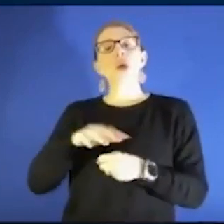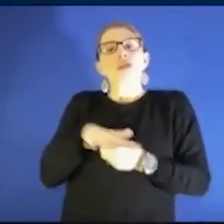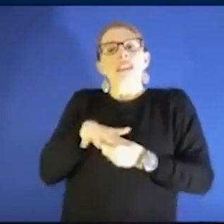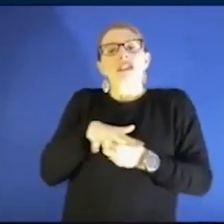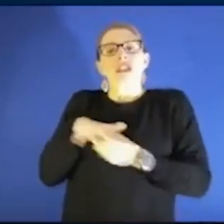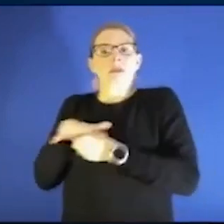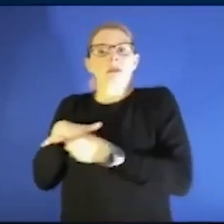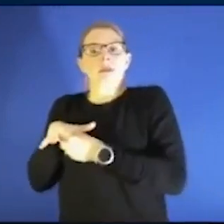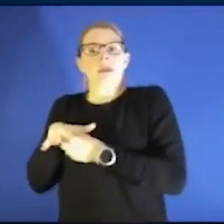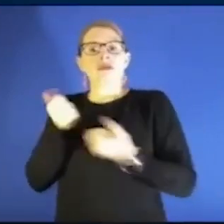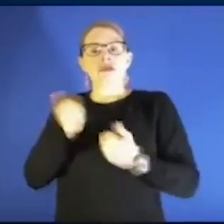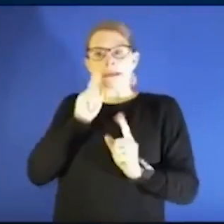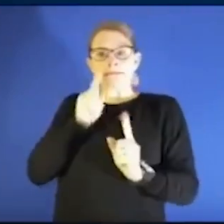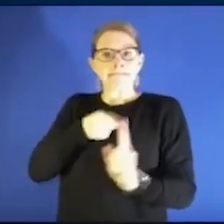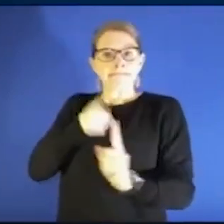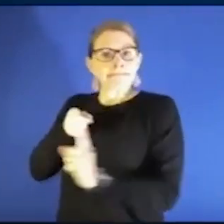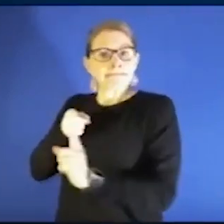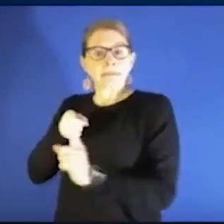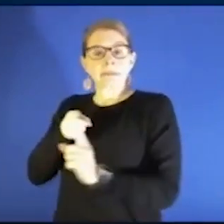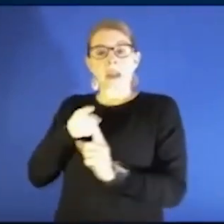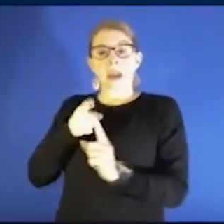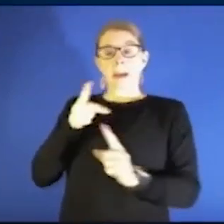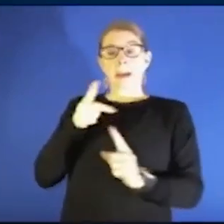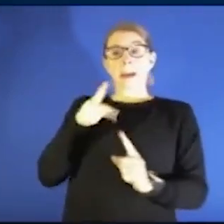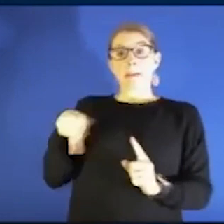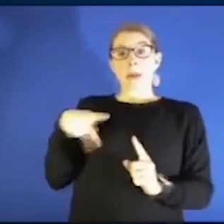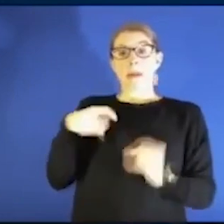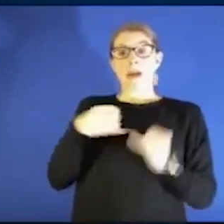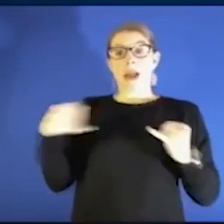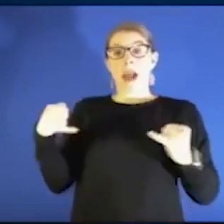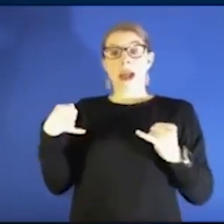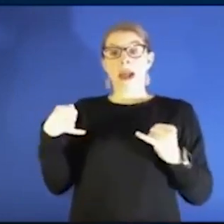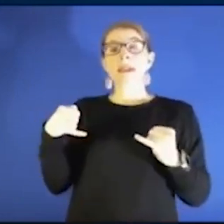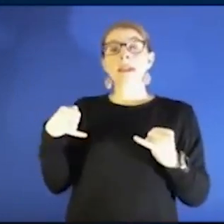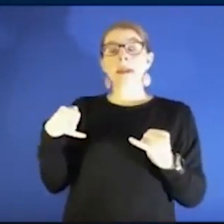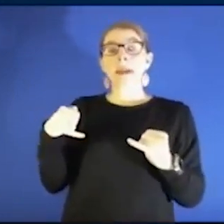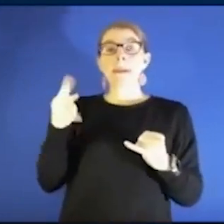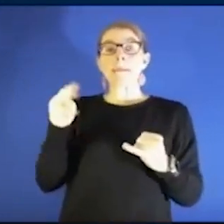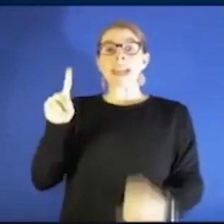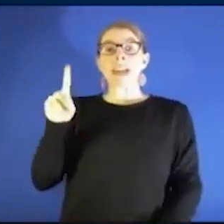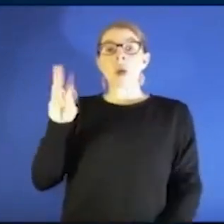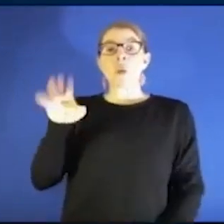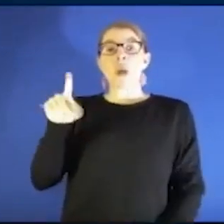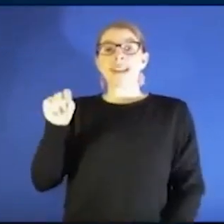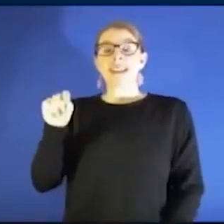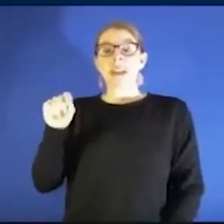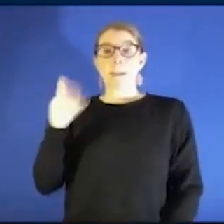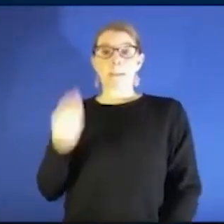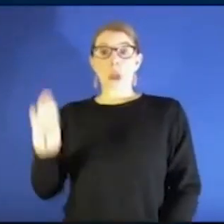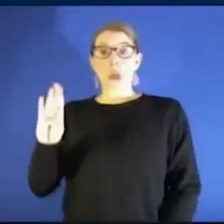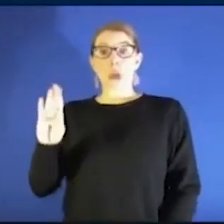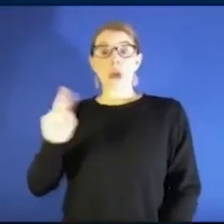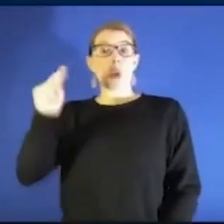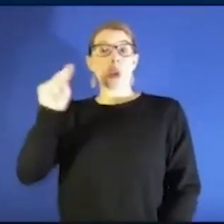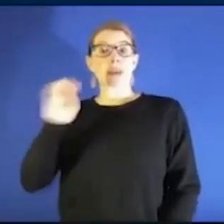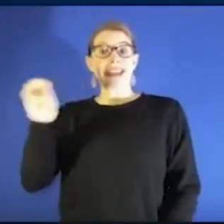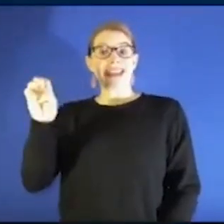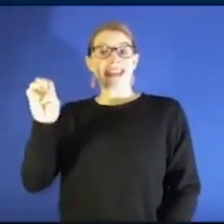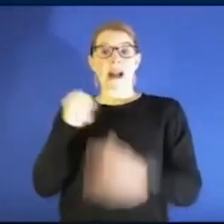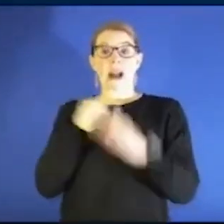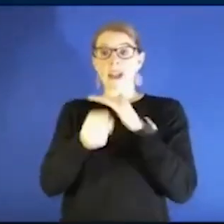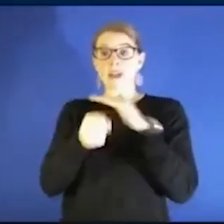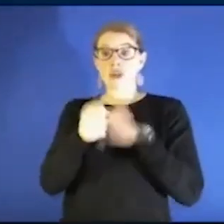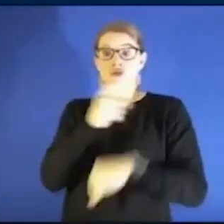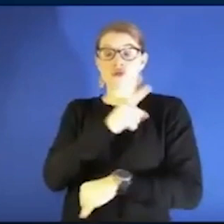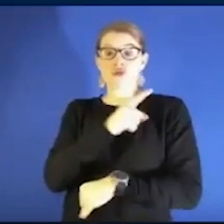trying to point out that earlier, that purple line is the Midwest and the blue line is the Northeast. And we used to see that hospitalization rates